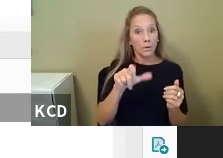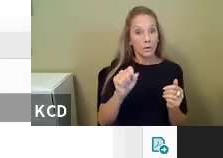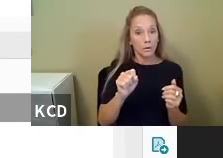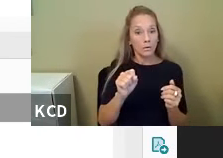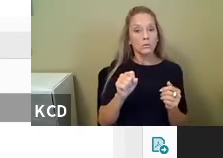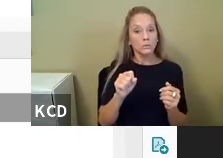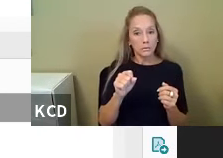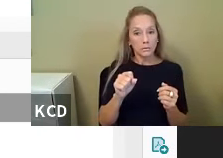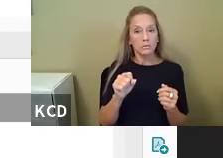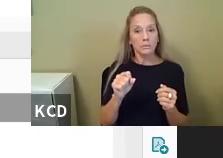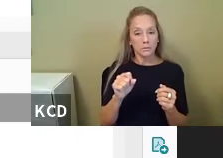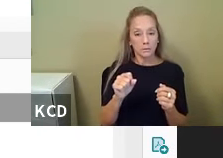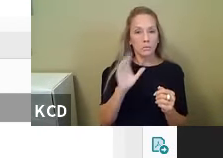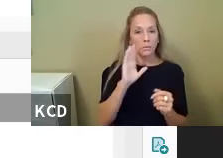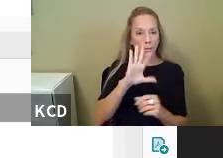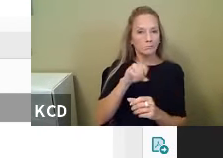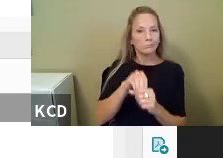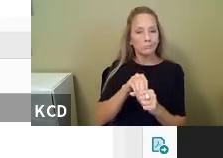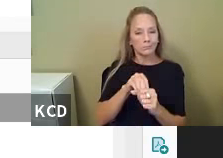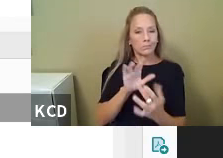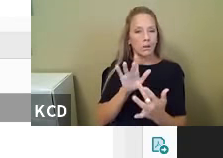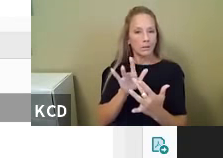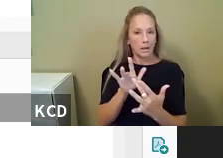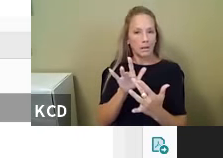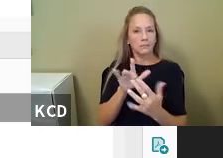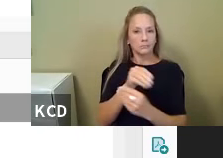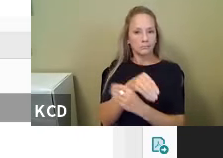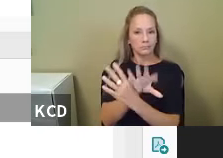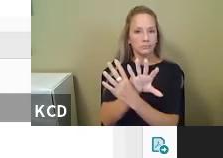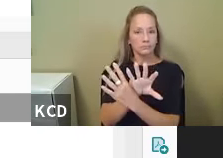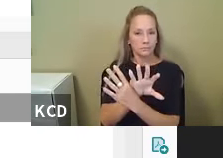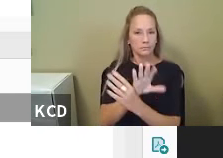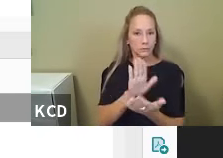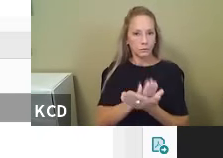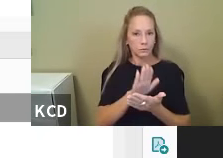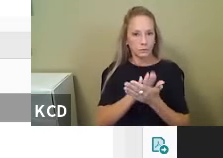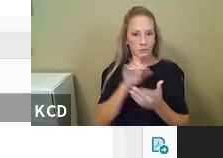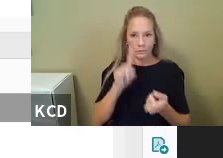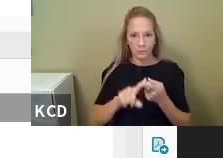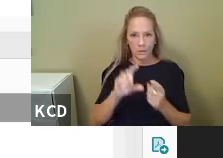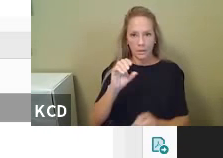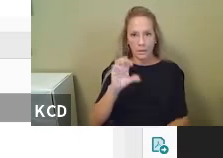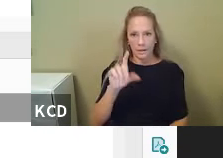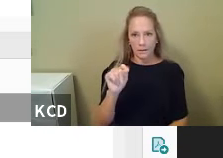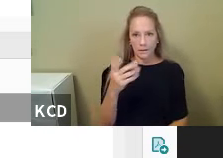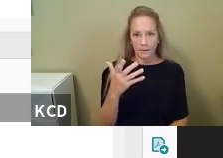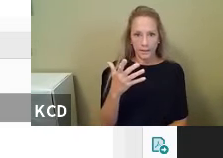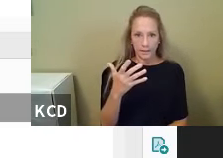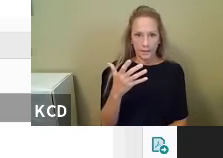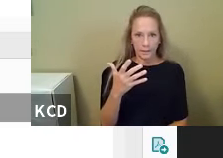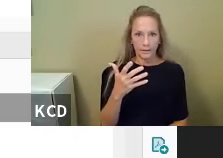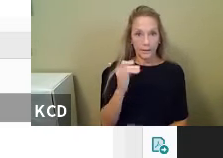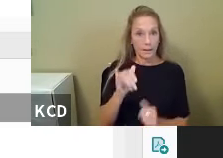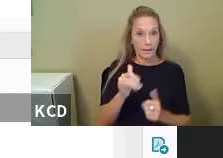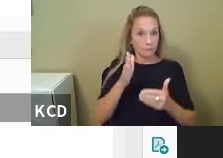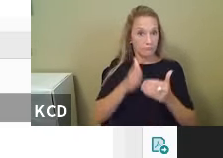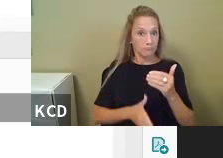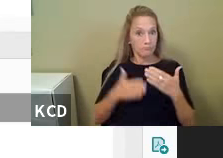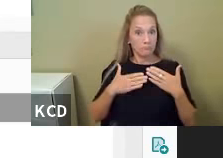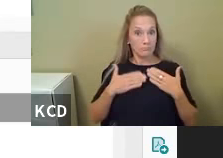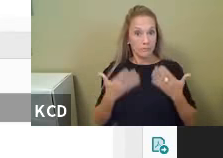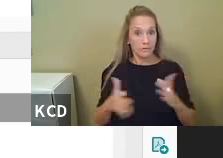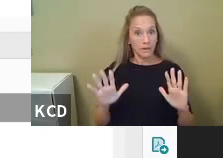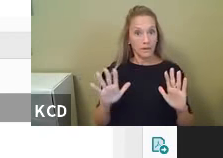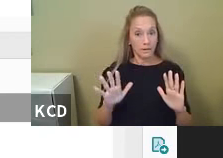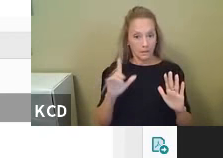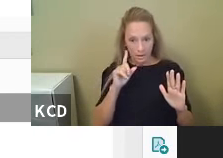participate in online learning until October the 5th. And that's the end of my presentation, I